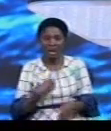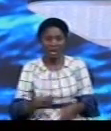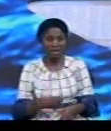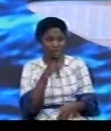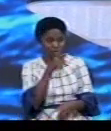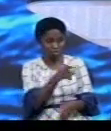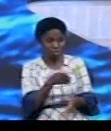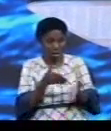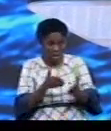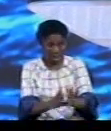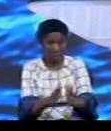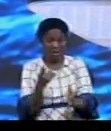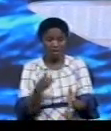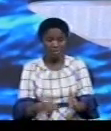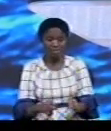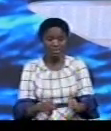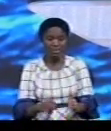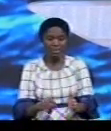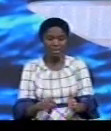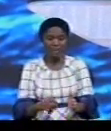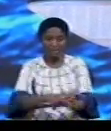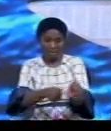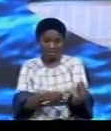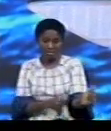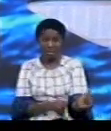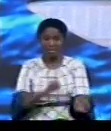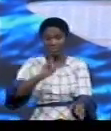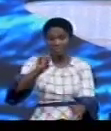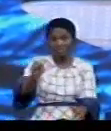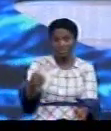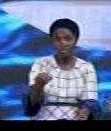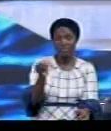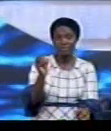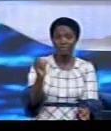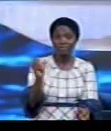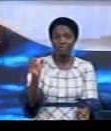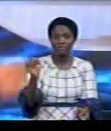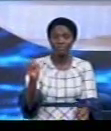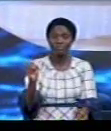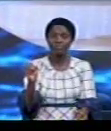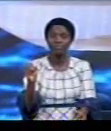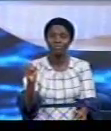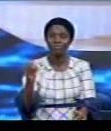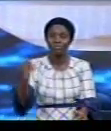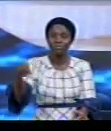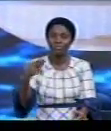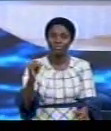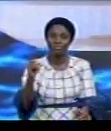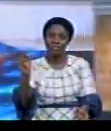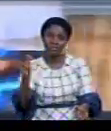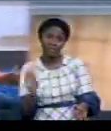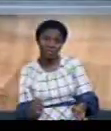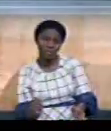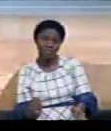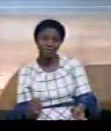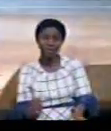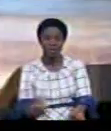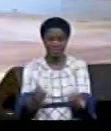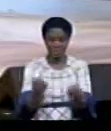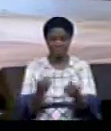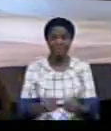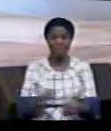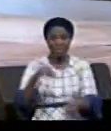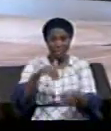Jonah, Josephine, to come into. That's why people have storms, and they say, I